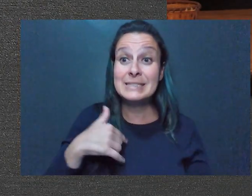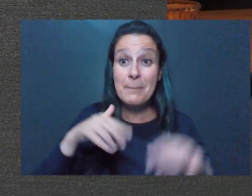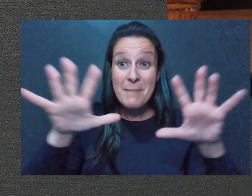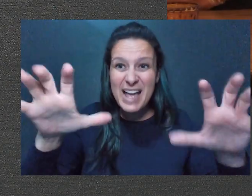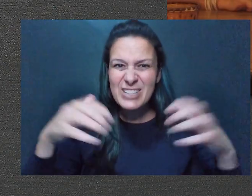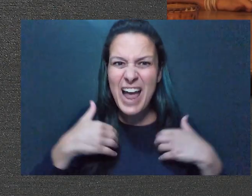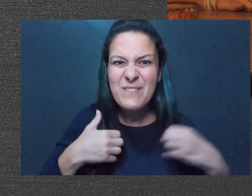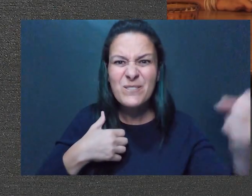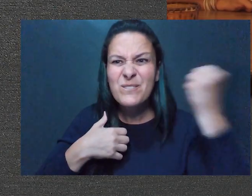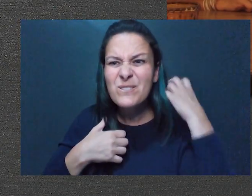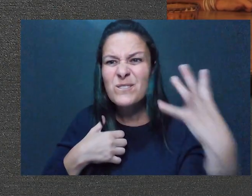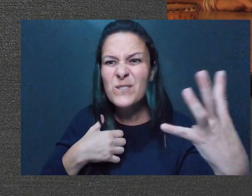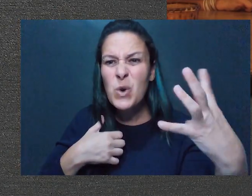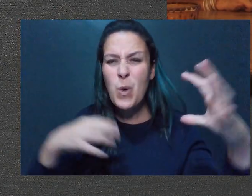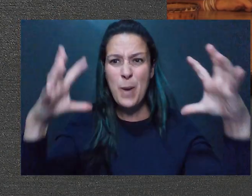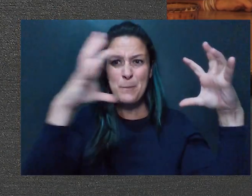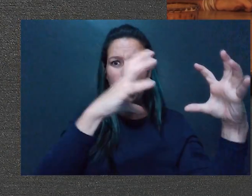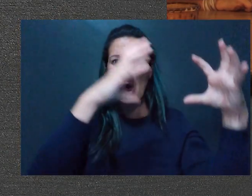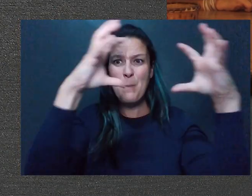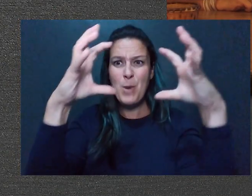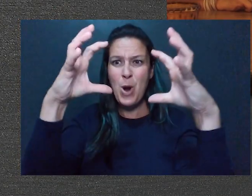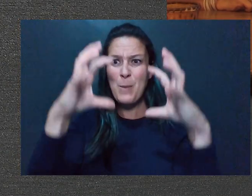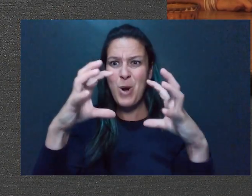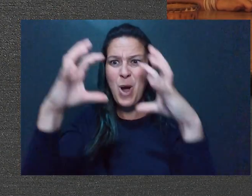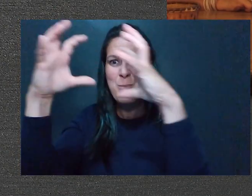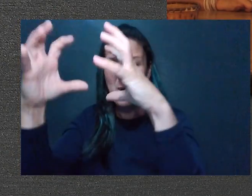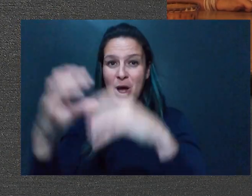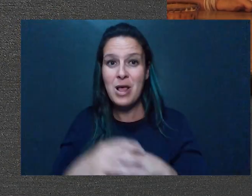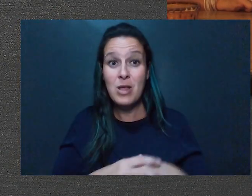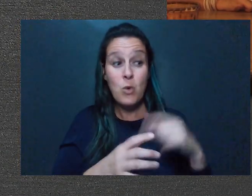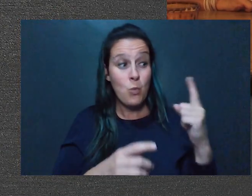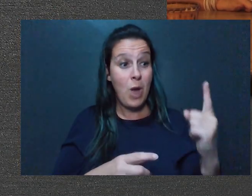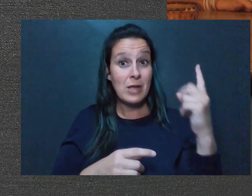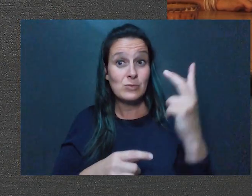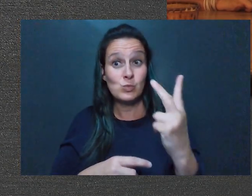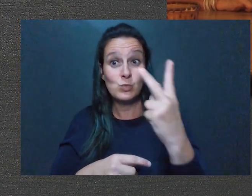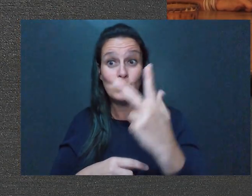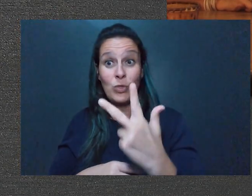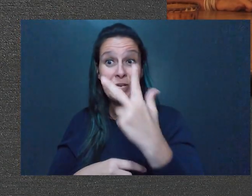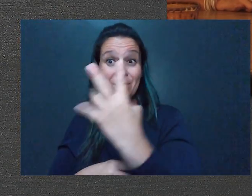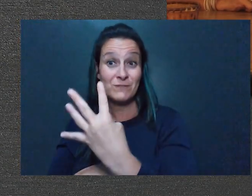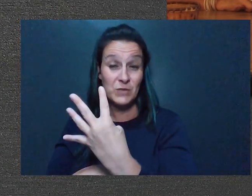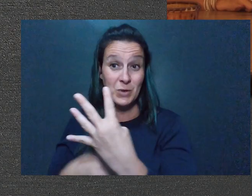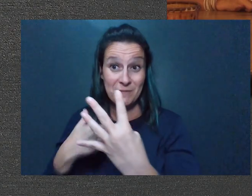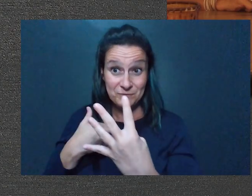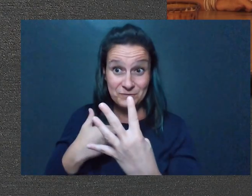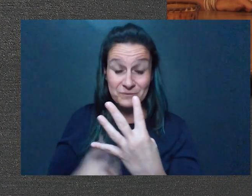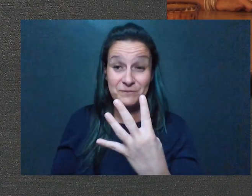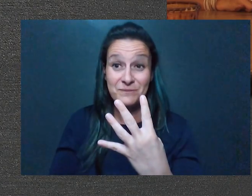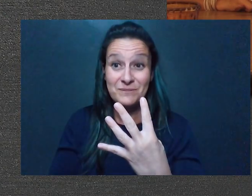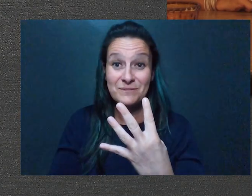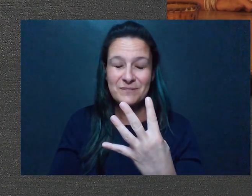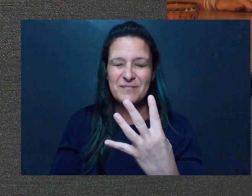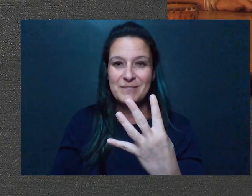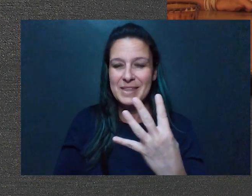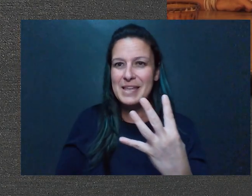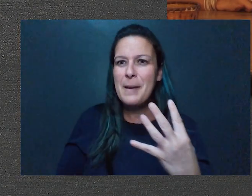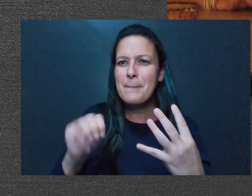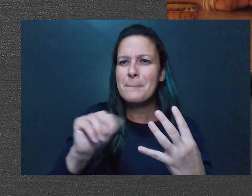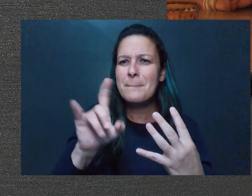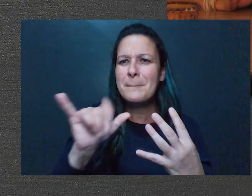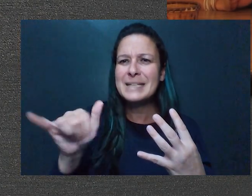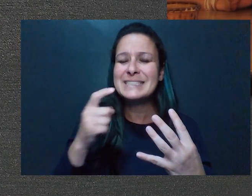4 beach balls. 1, 2, 3, 4. And Muzzy